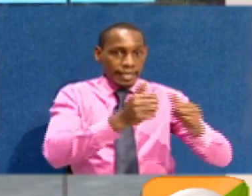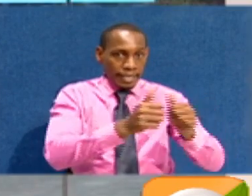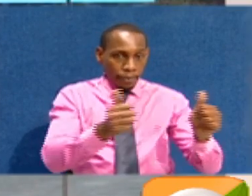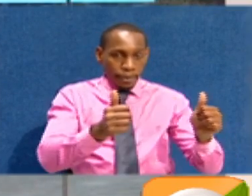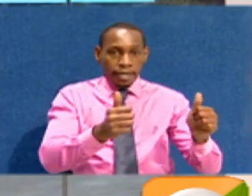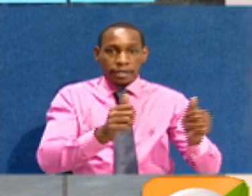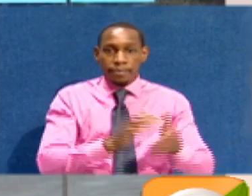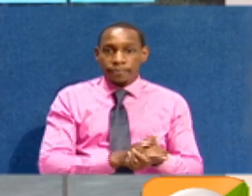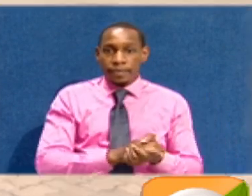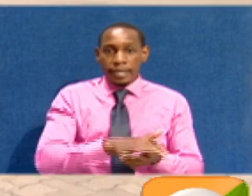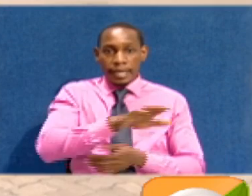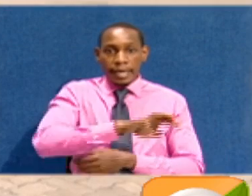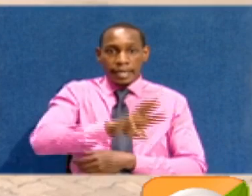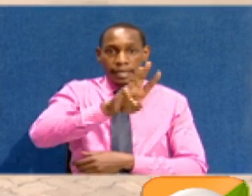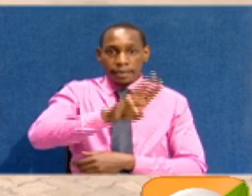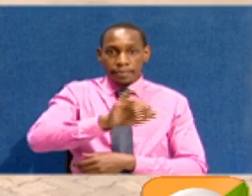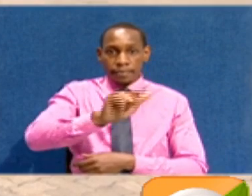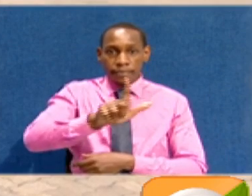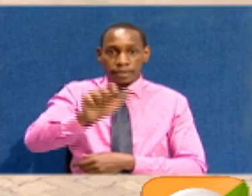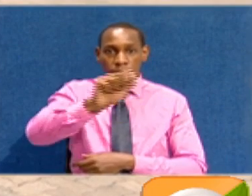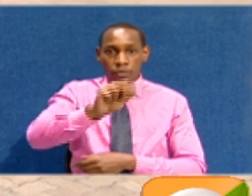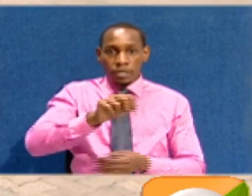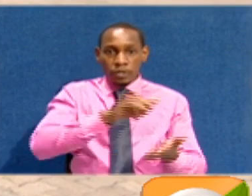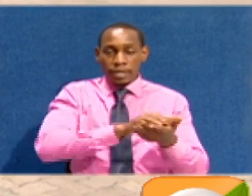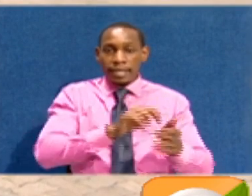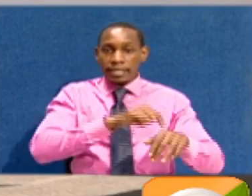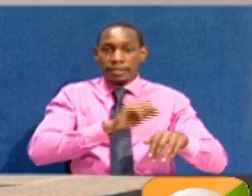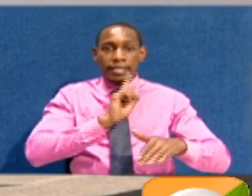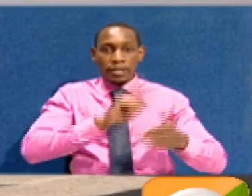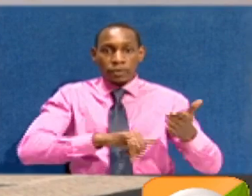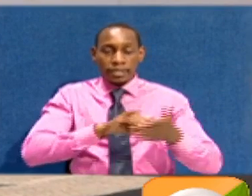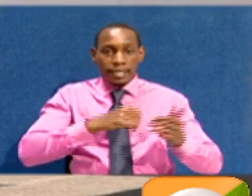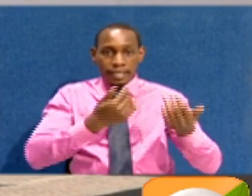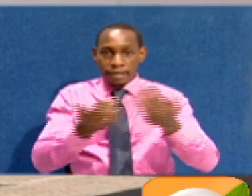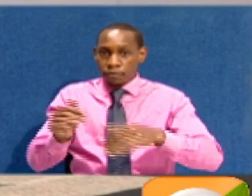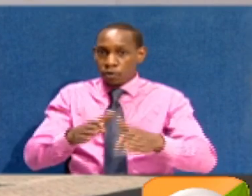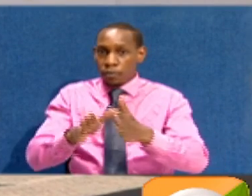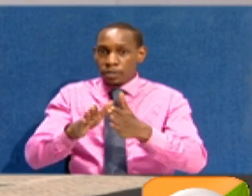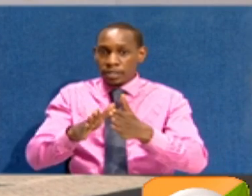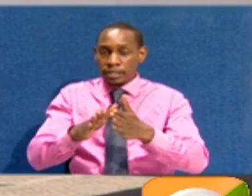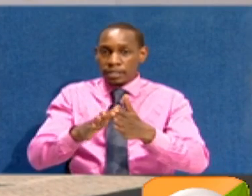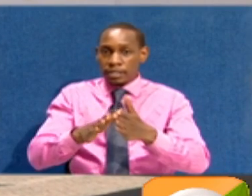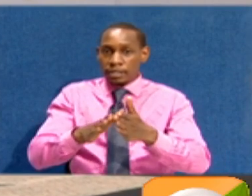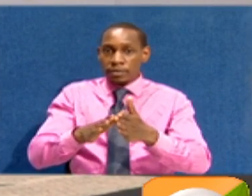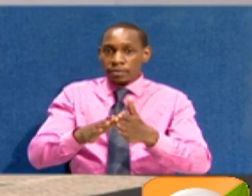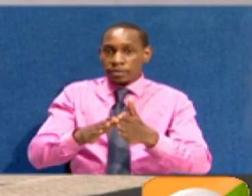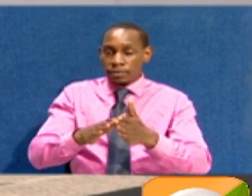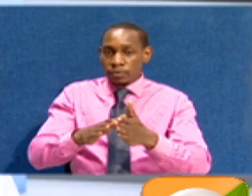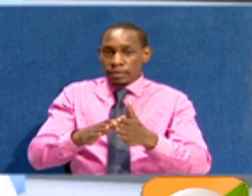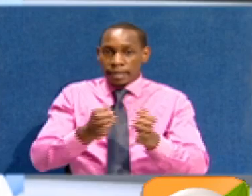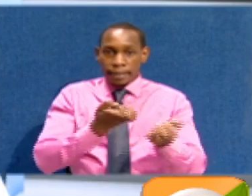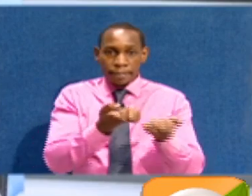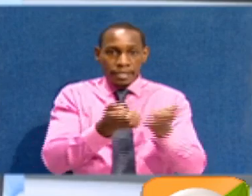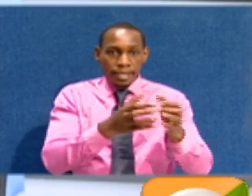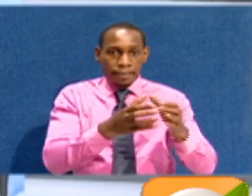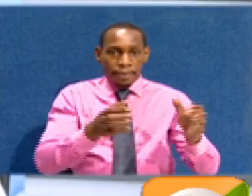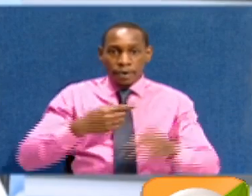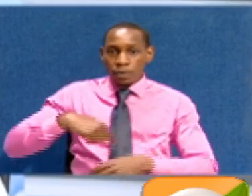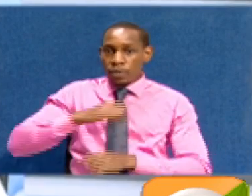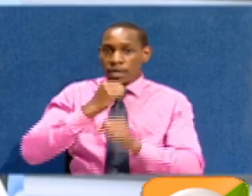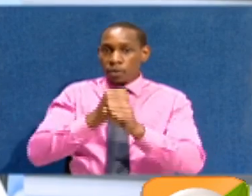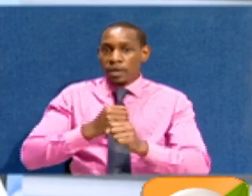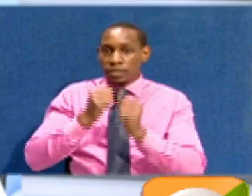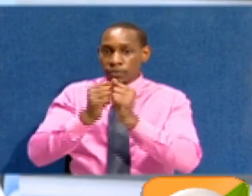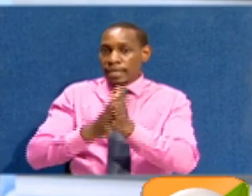operators out of Wilson Airport. The period, they say, gave them an opportunity to reinvent and attract business. We worked